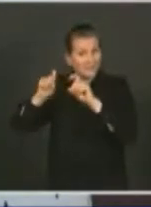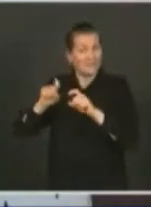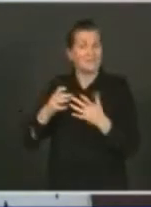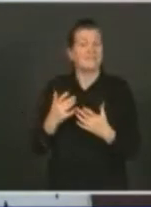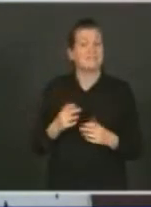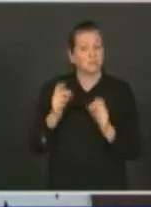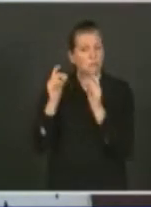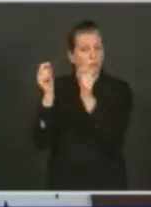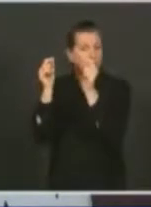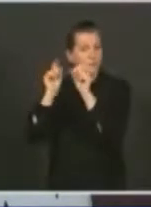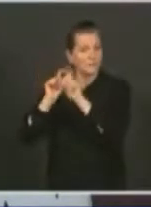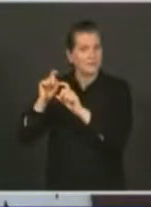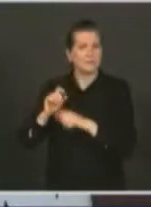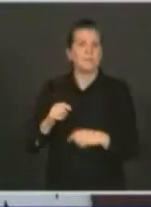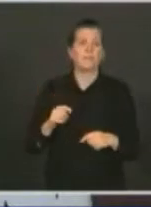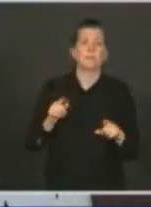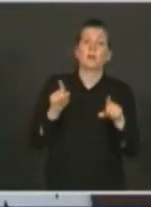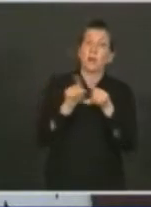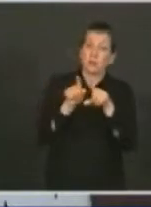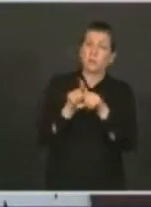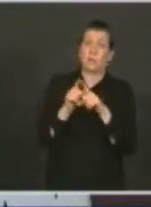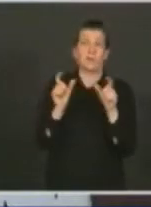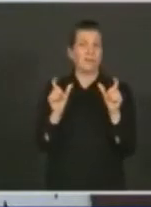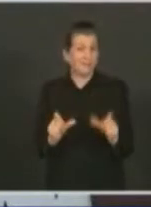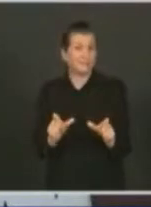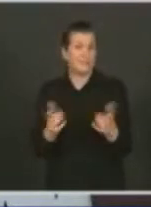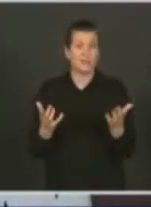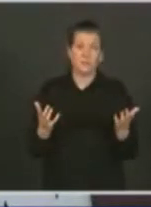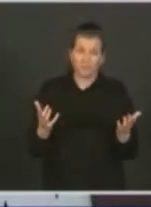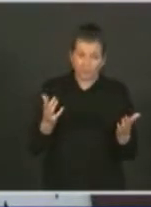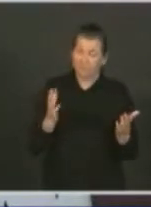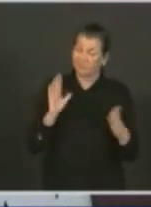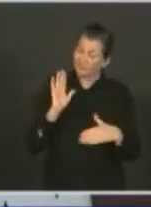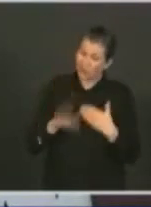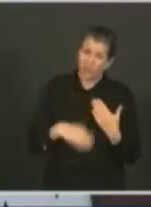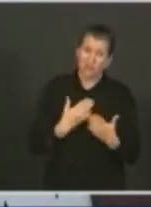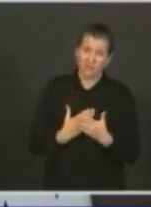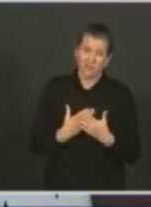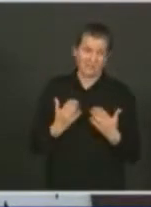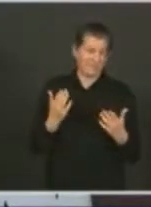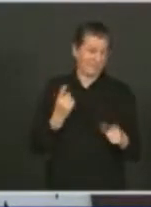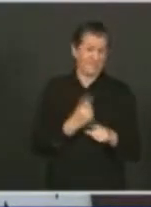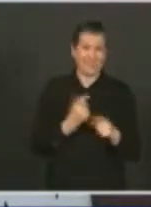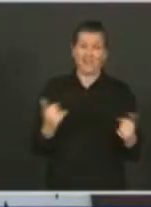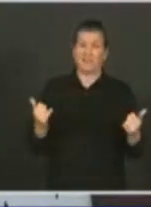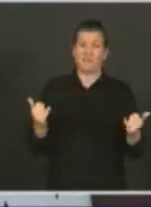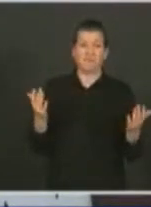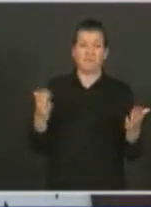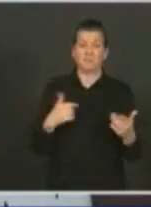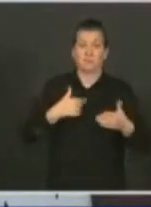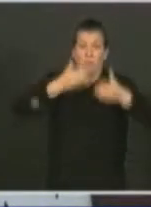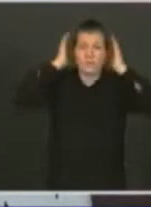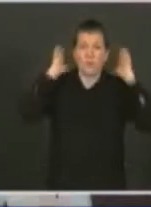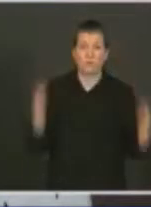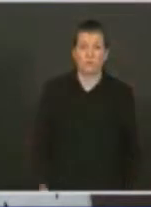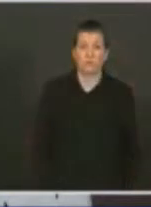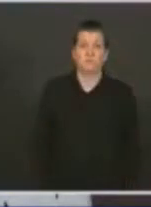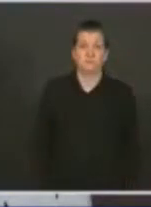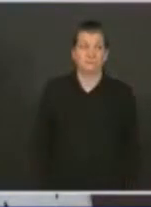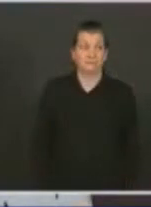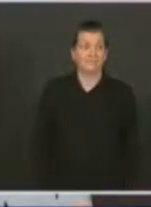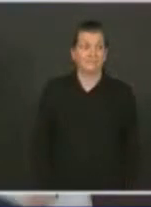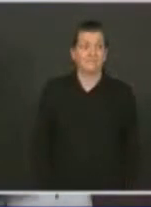and also lockdown. But where we are right now is we're overrun, and we might just need some